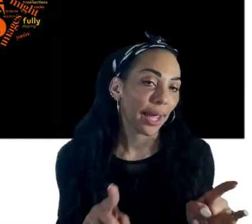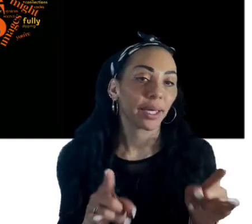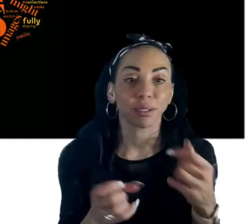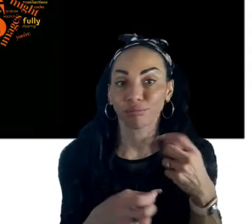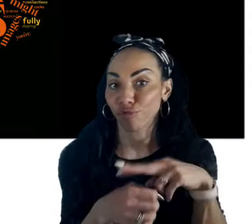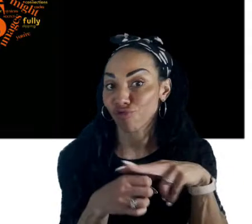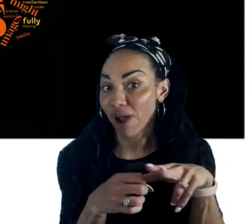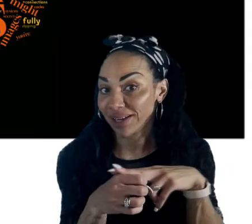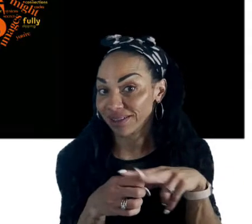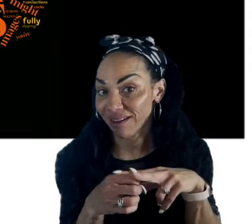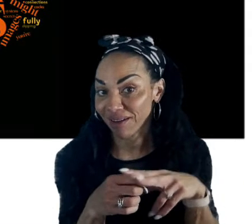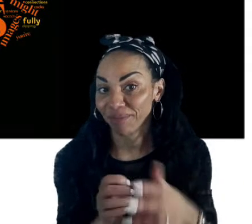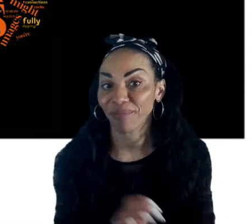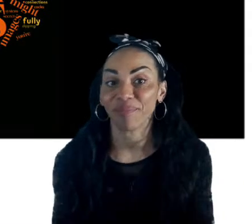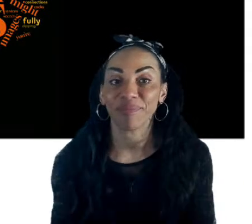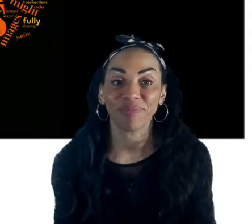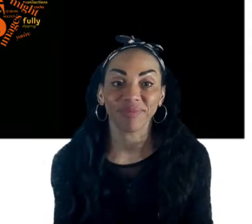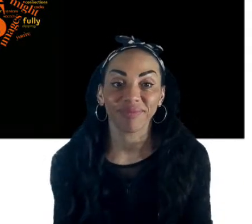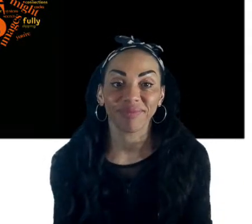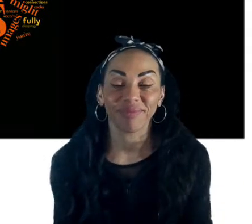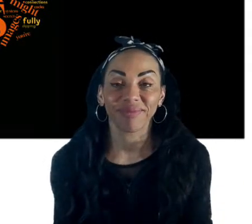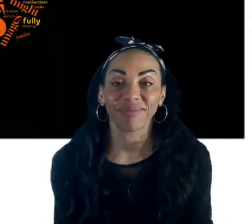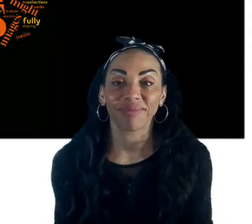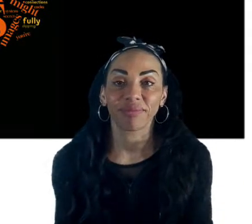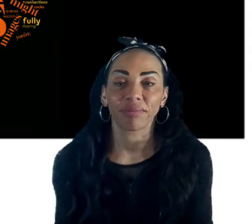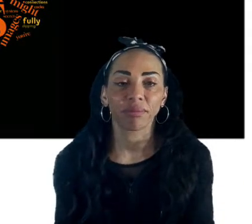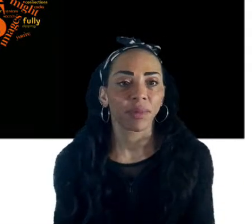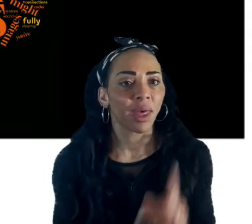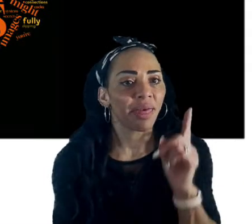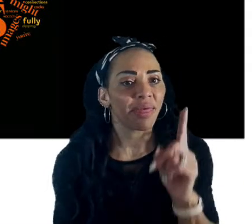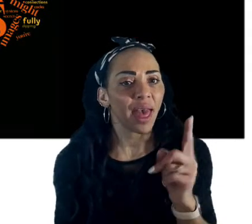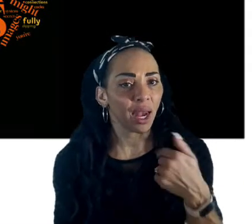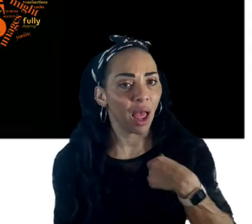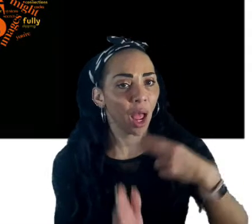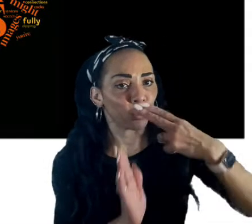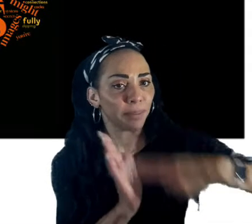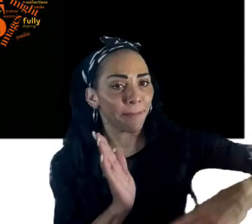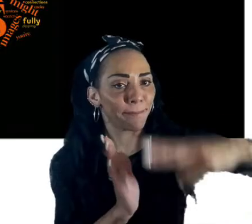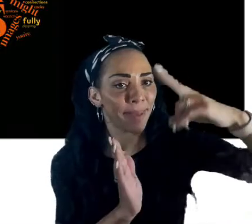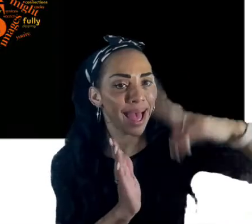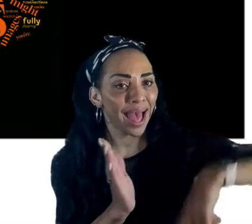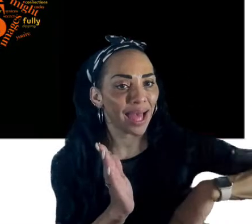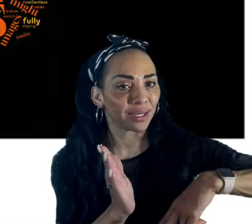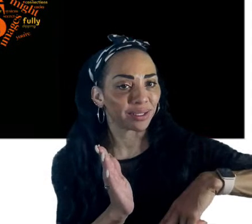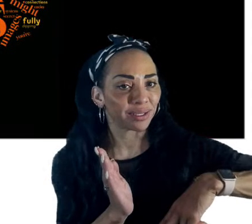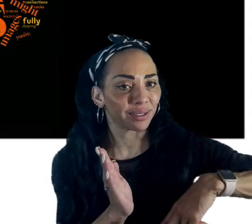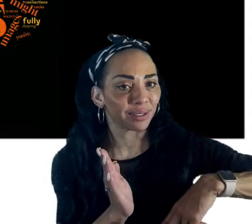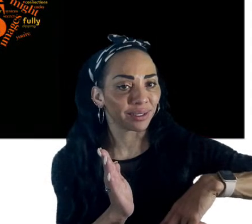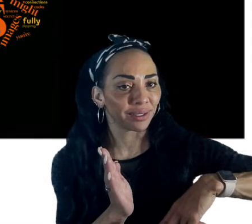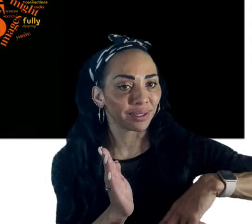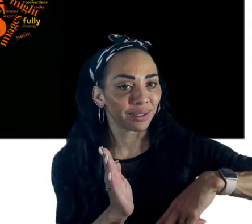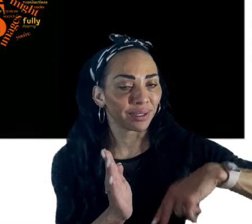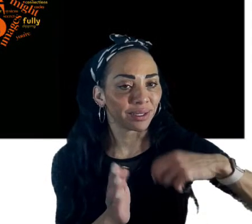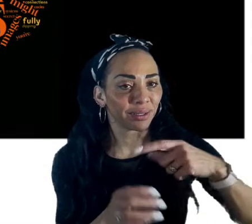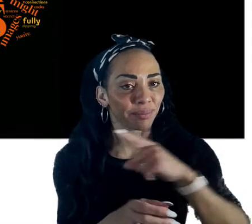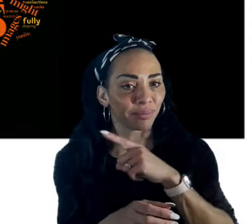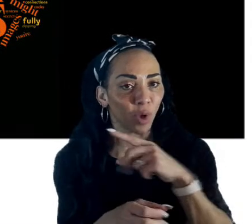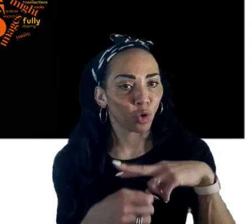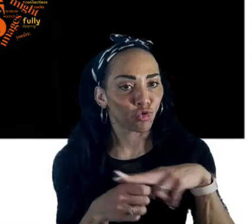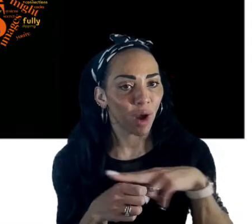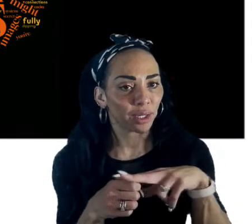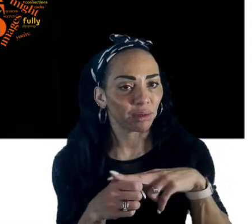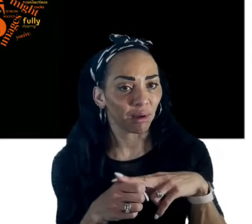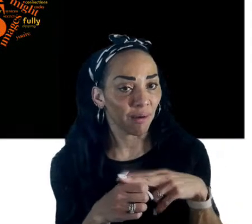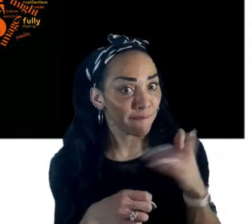I actually got banned from Grindr. And I don't think it was because of George Michael.